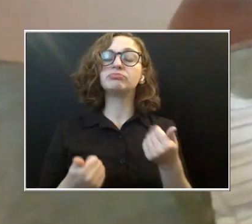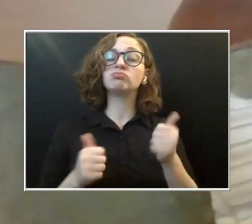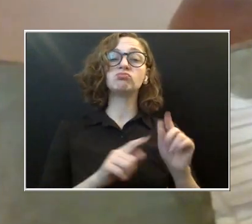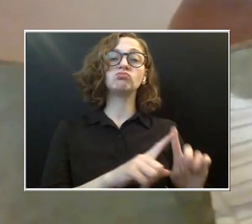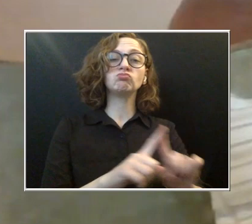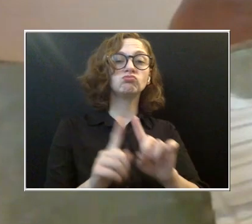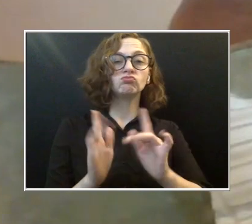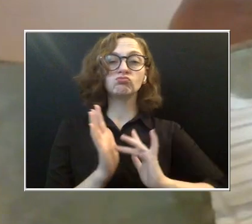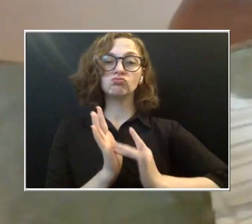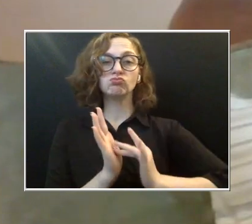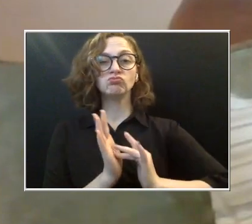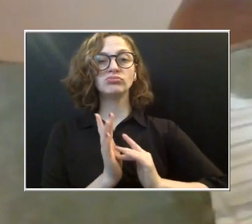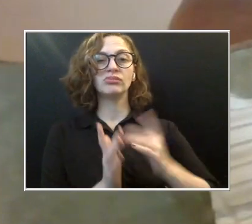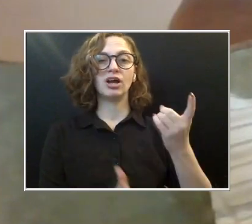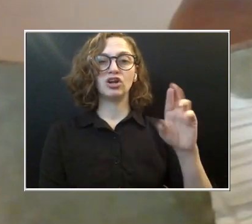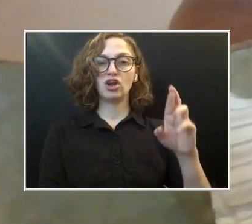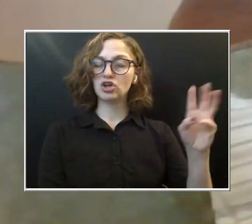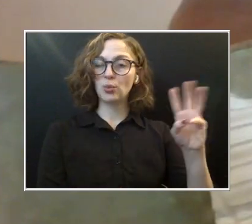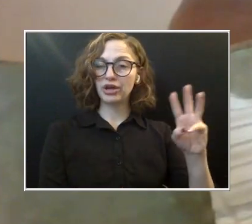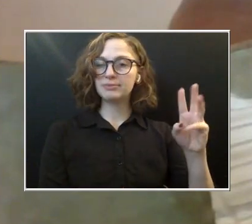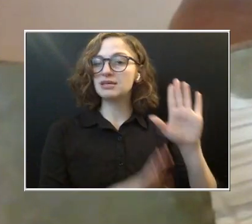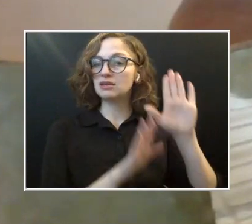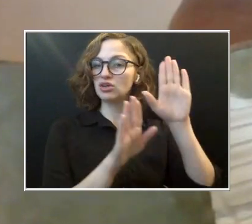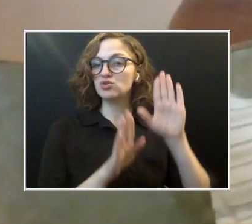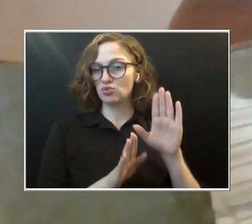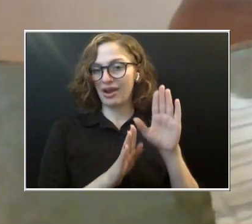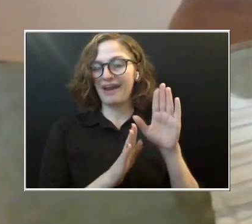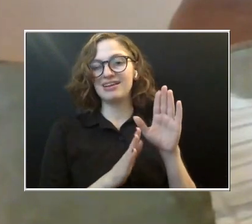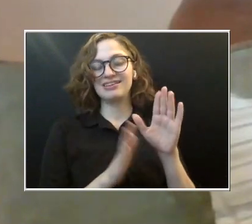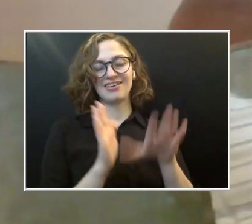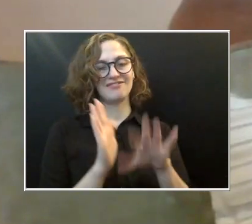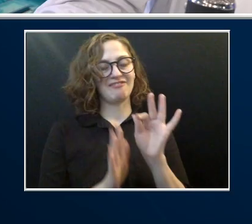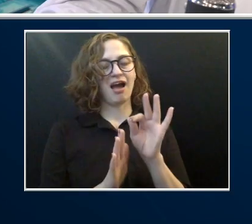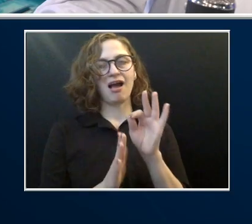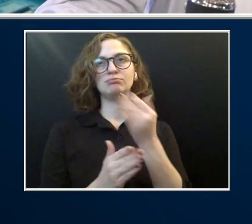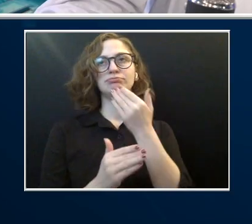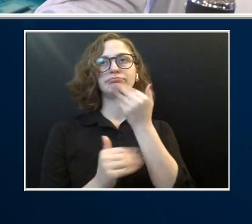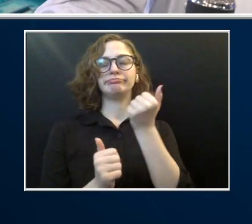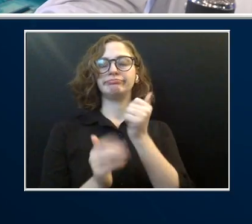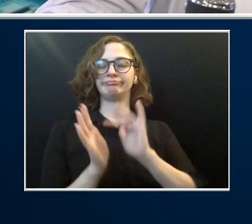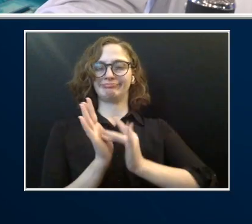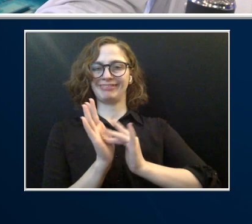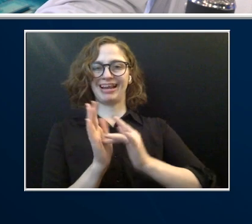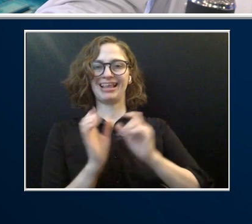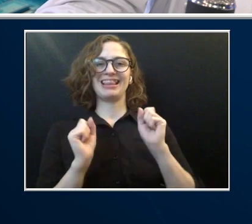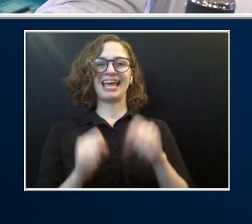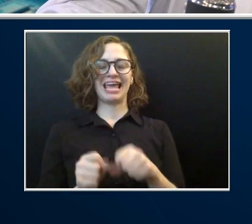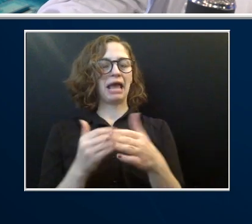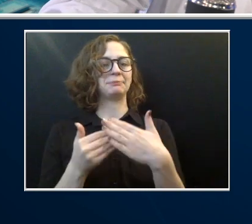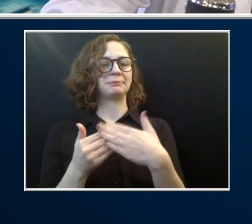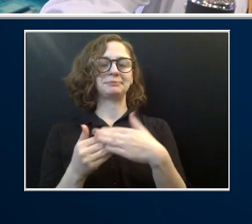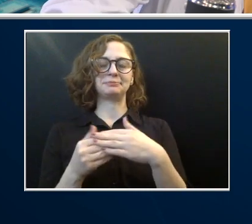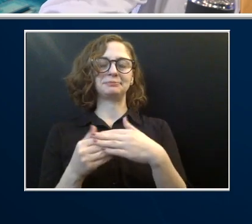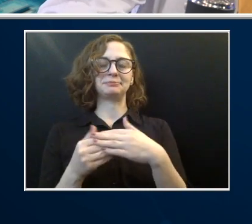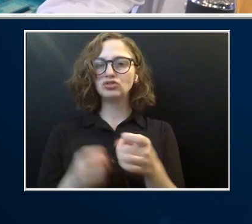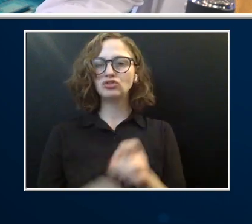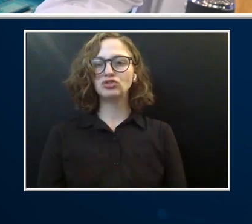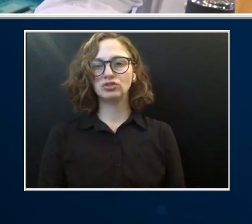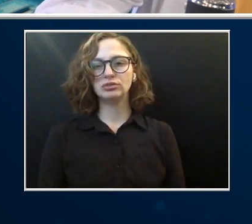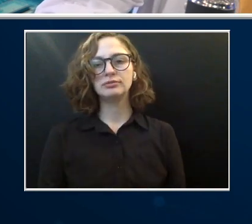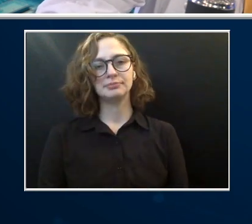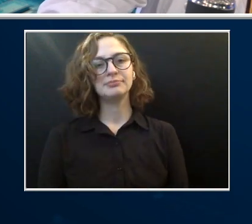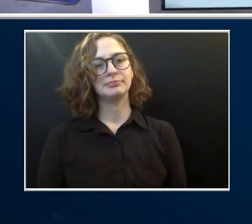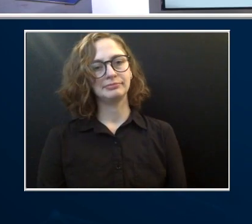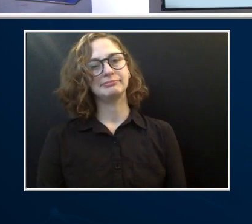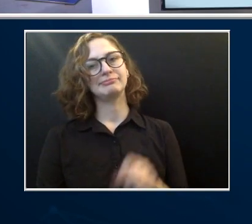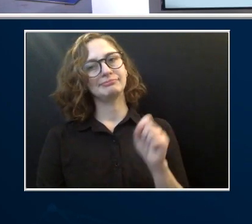Williamson has been great to help me finally be on a medication that's really manageable. Yeah, you know, it is. And back in the beginning of this disease,